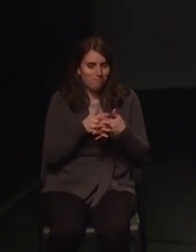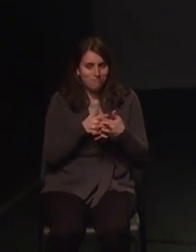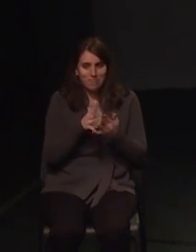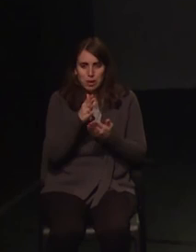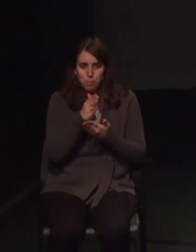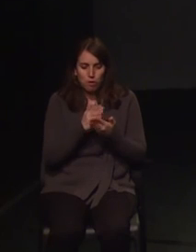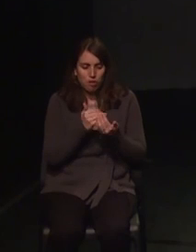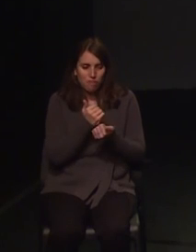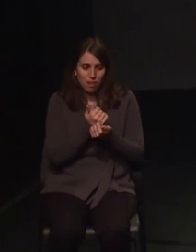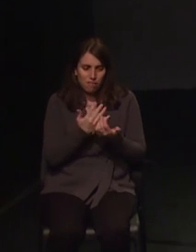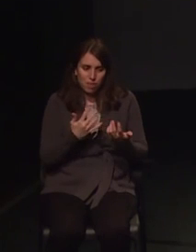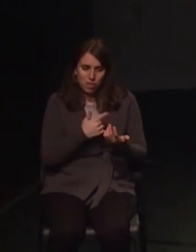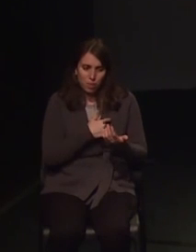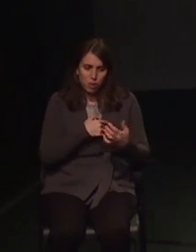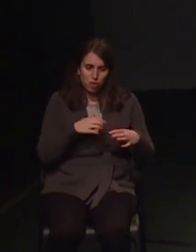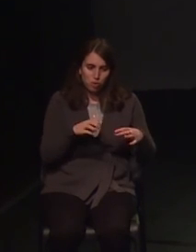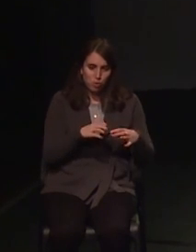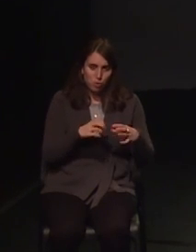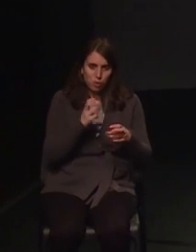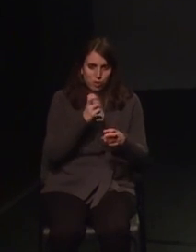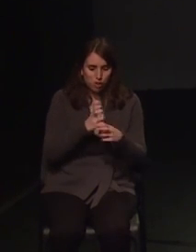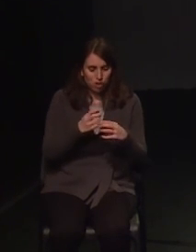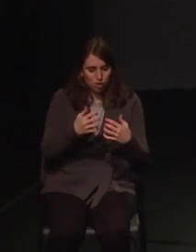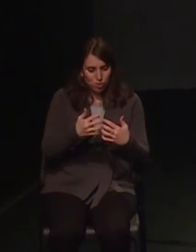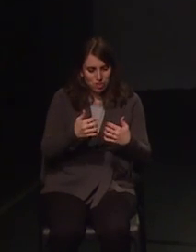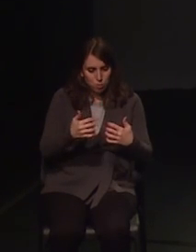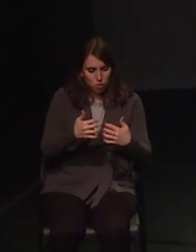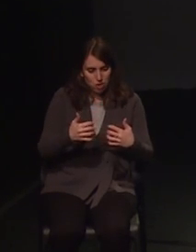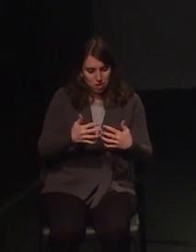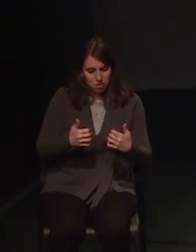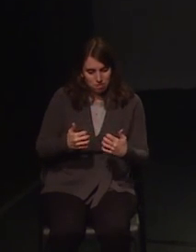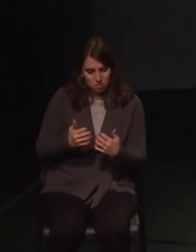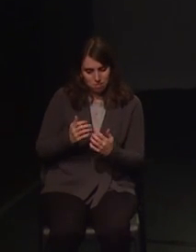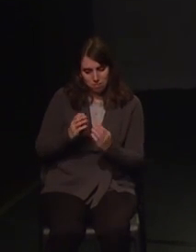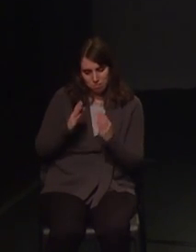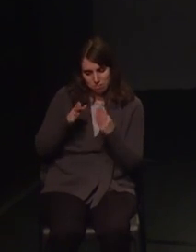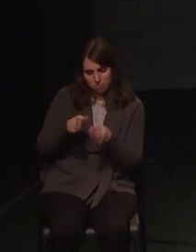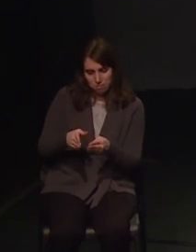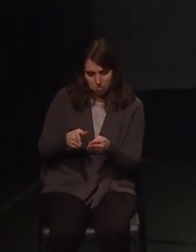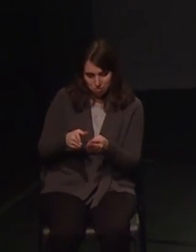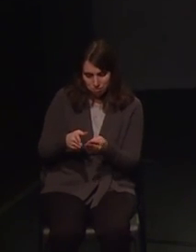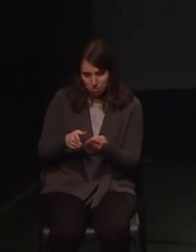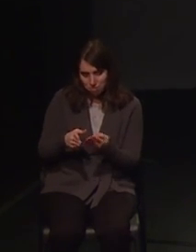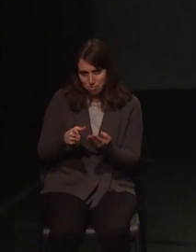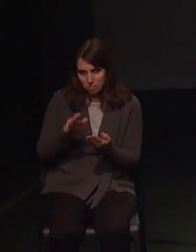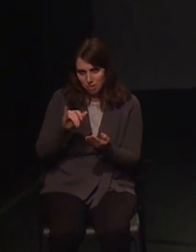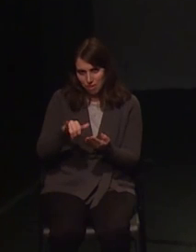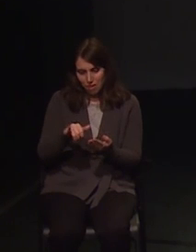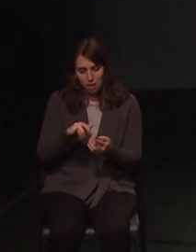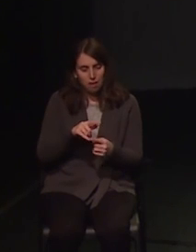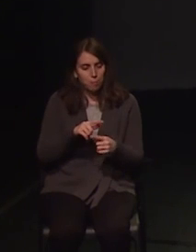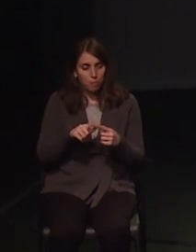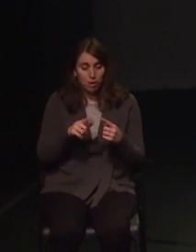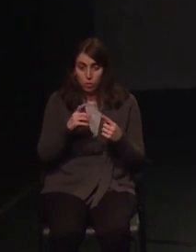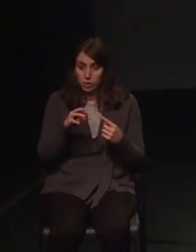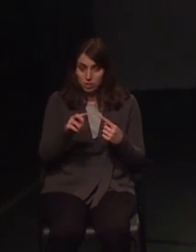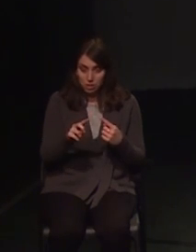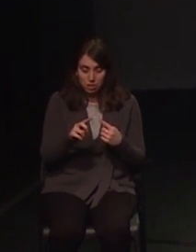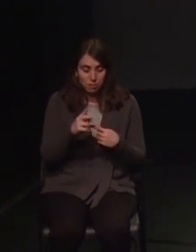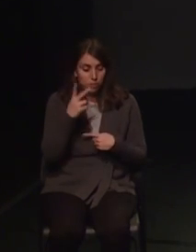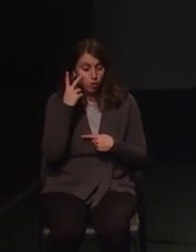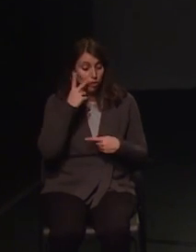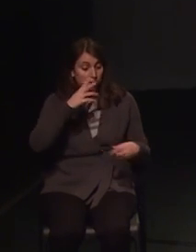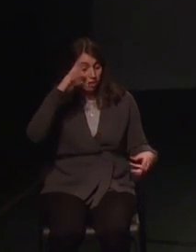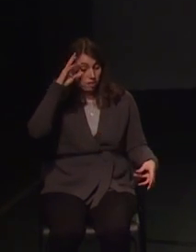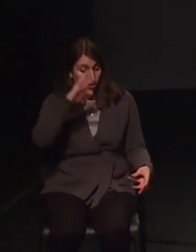a little bit hard for us to tease it out in this way, but we did. And then you see the grand total. And then we also have